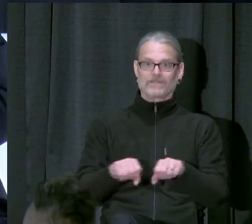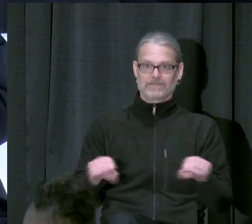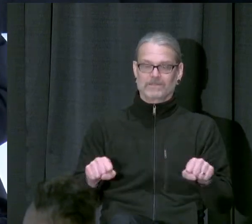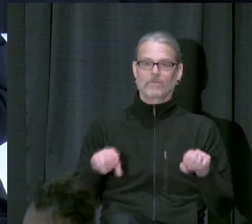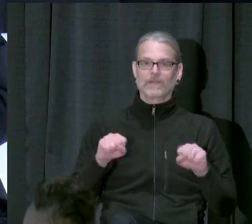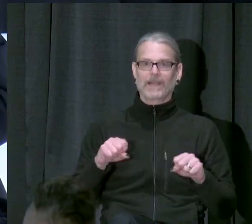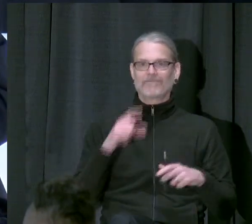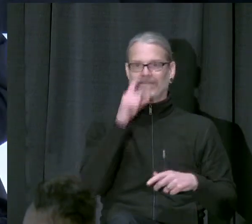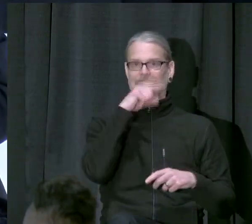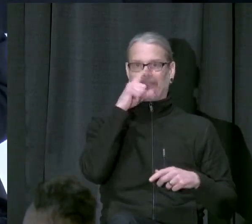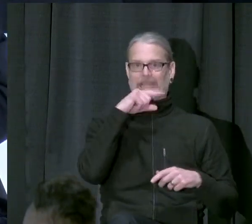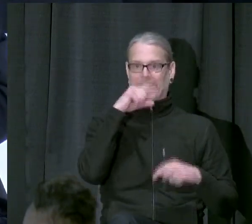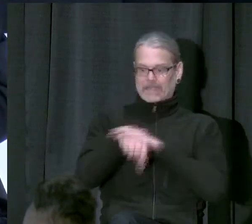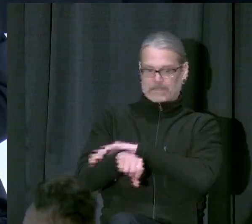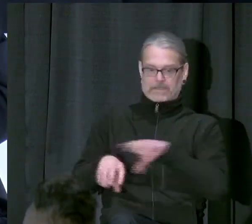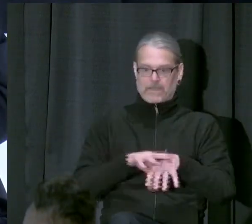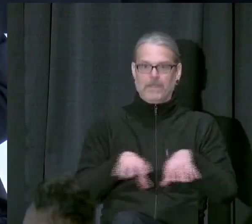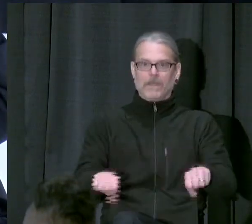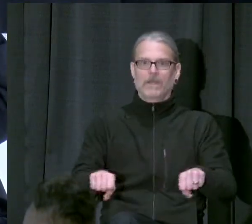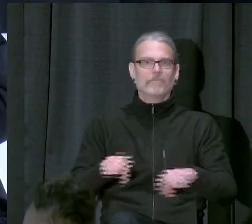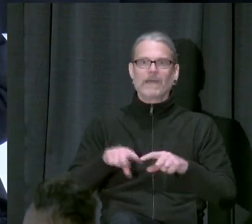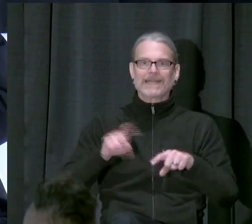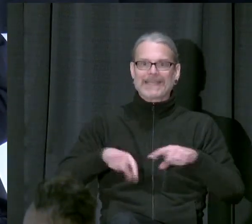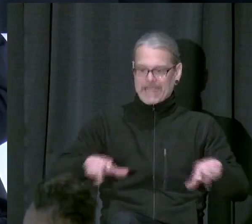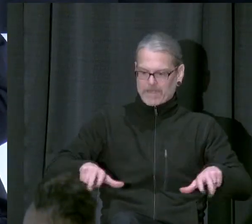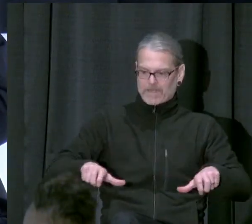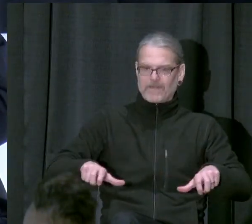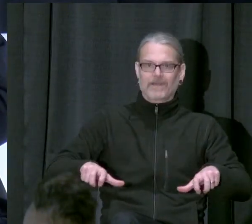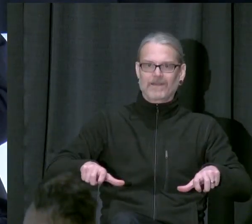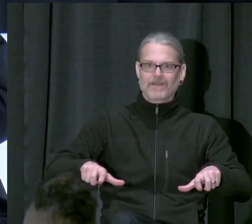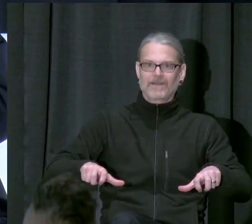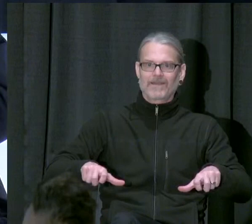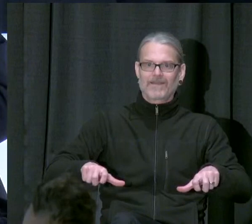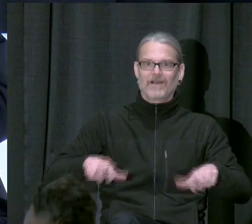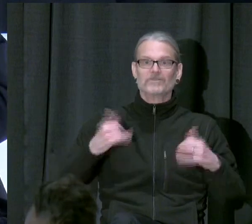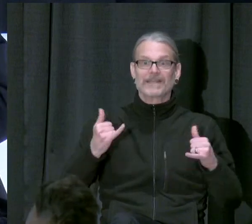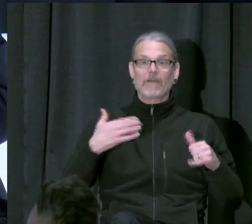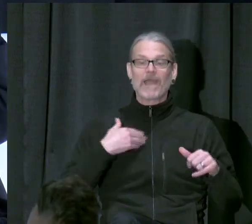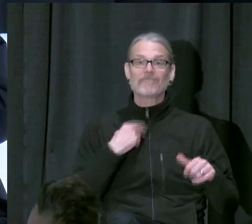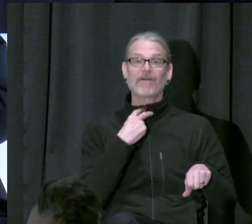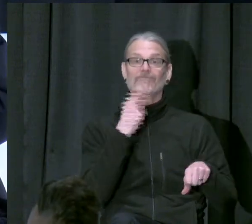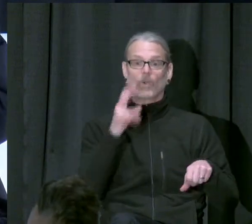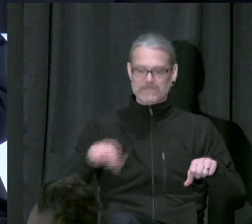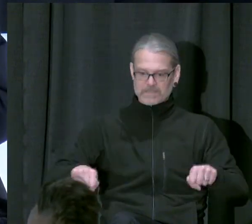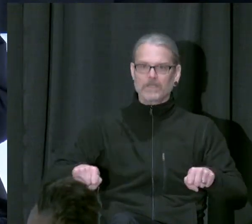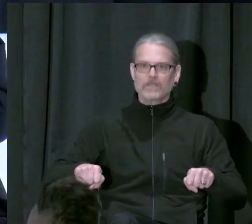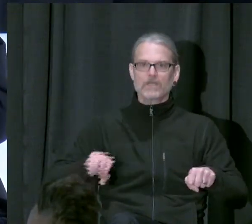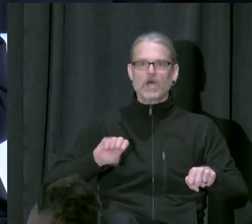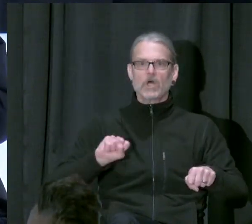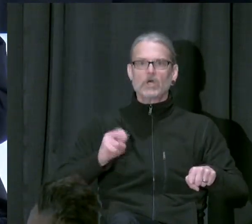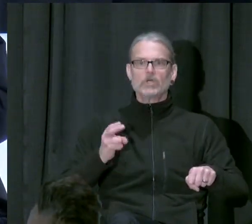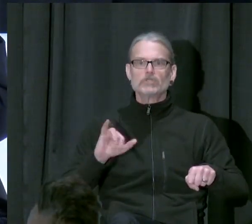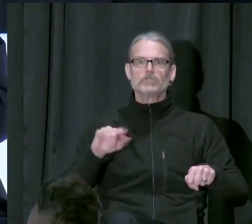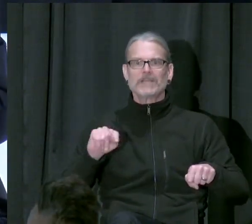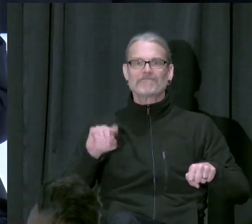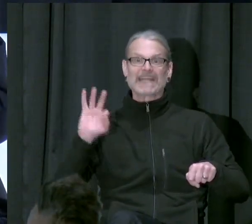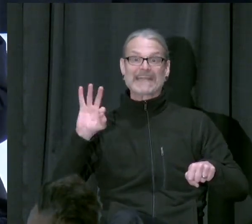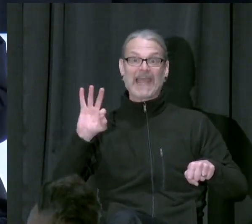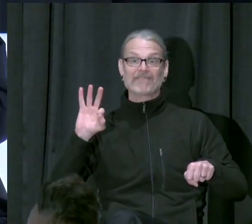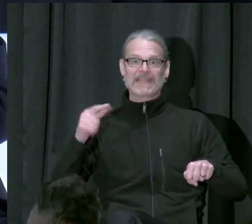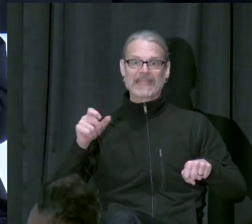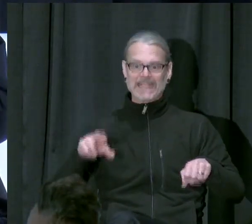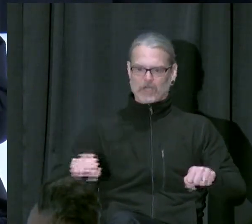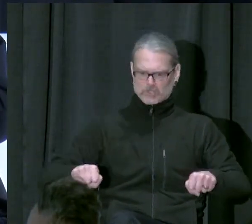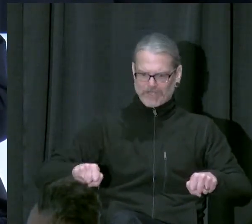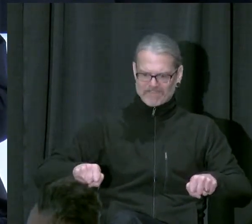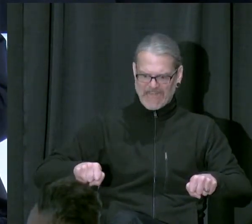for him to shift gears. Students made a voice-activated gear shifter. So now he just yells the command, shift to 9th gear, shift to 10th gear, and the